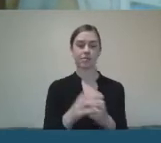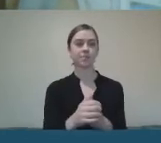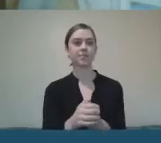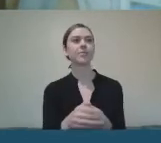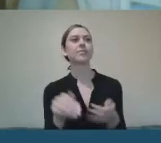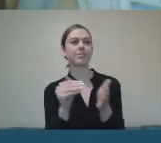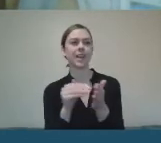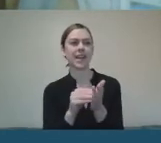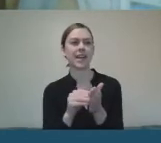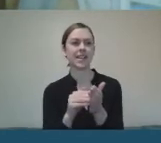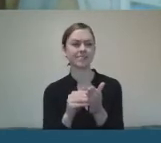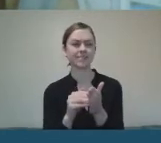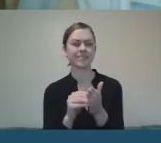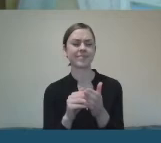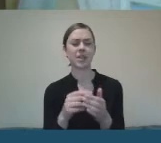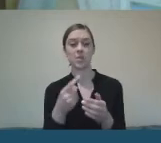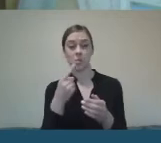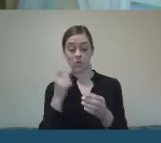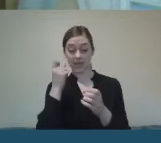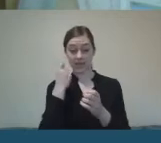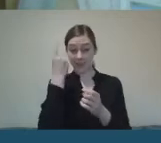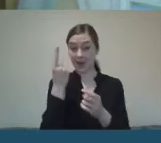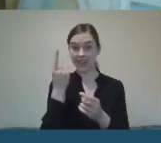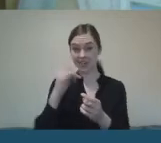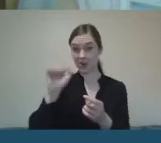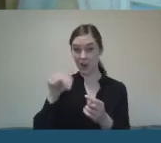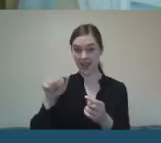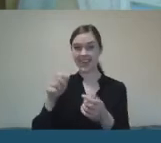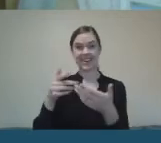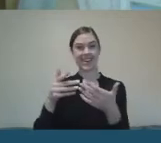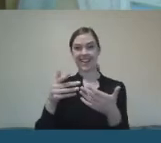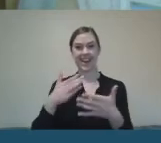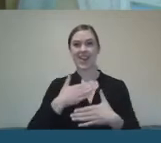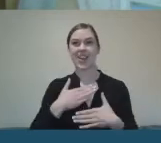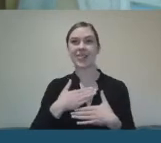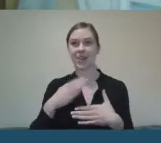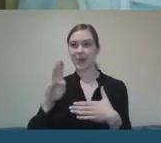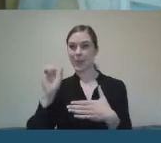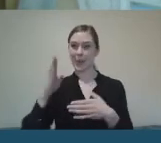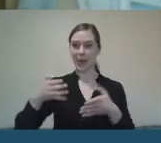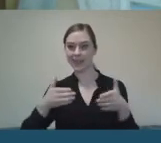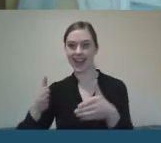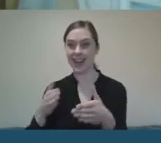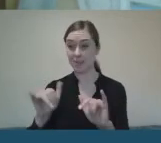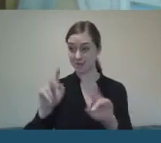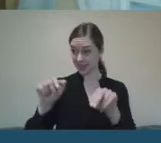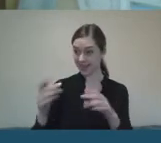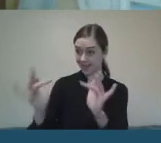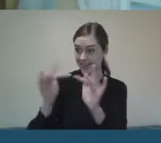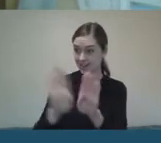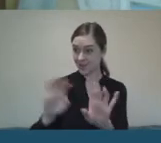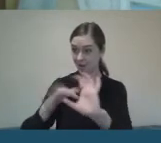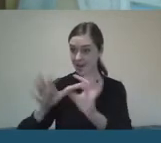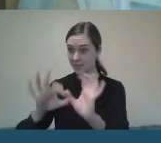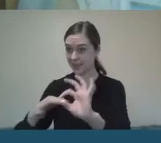Yeah, absolutely. I mean, what an inspiration Joanne is. You're dead right. I'd love to go into a bobsleigh. Maybe she can link me in with the Olympic team there in the UK, and I could